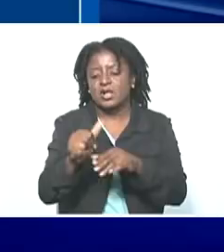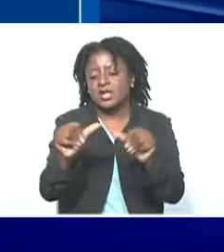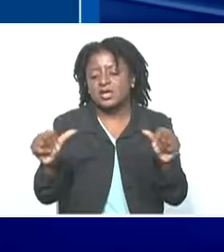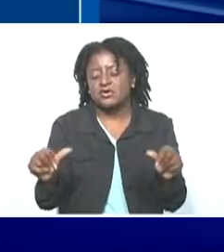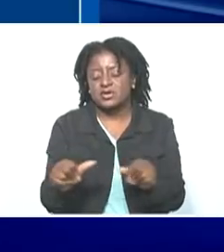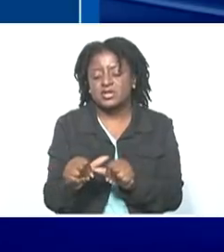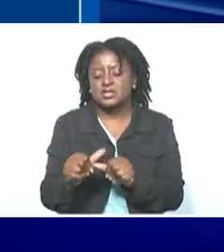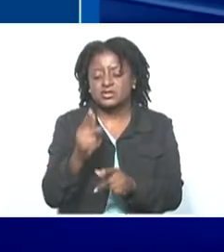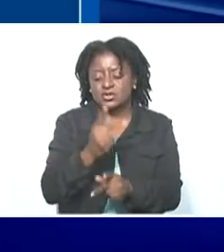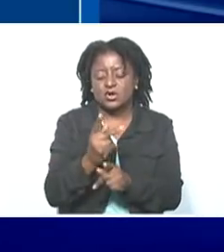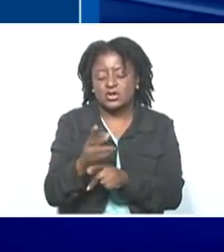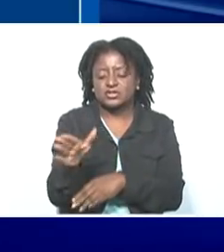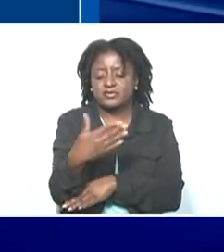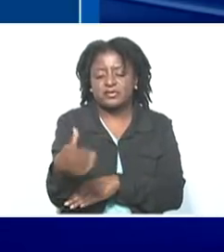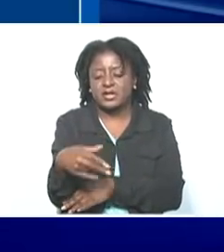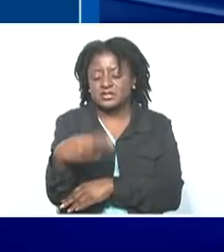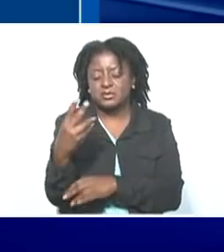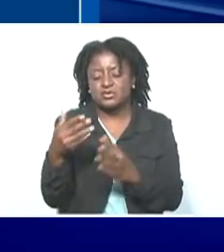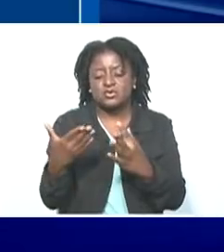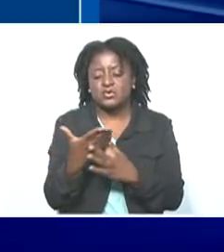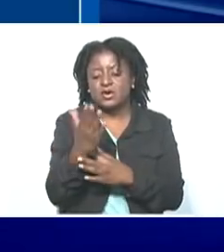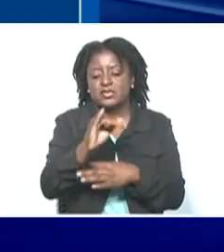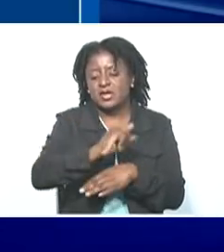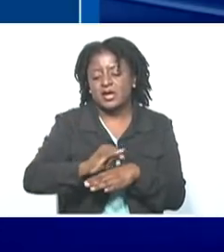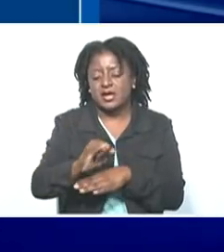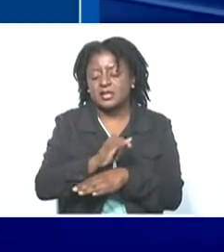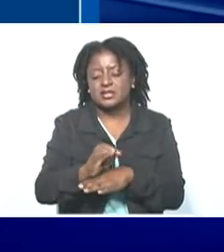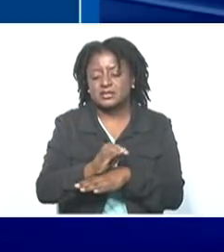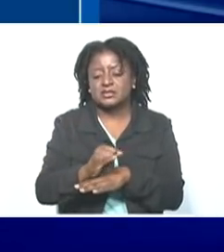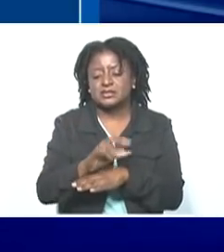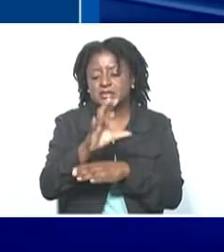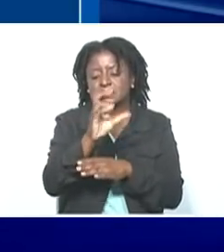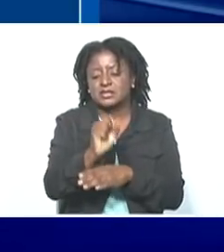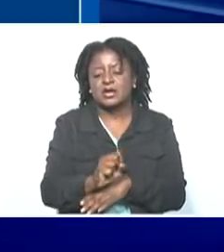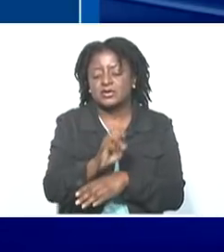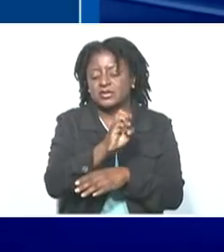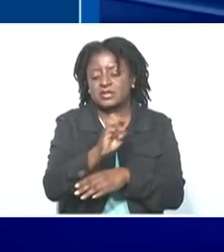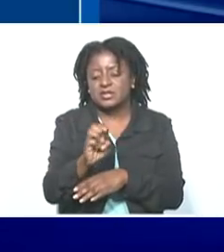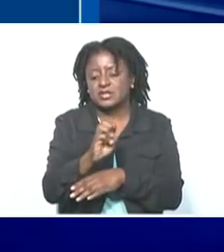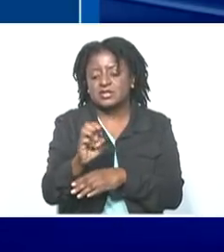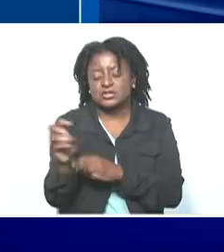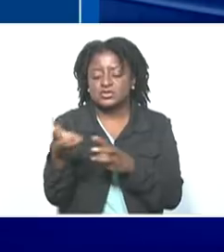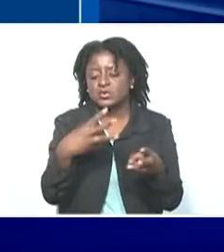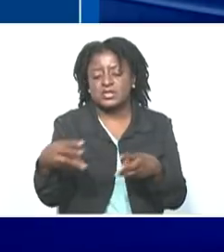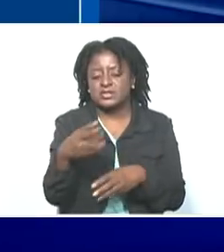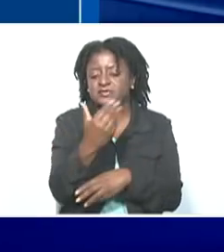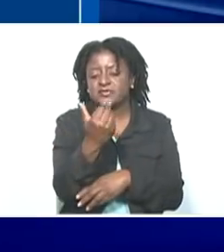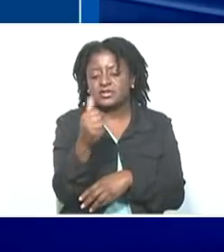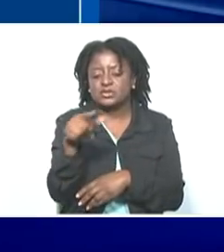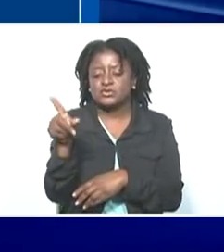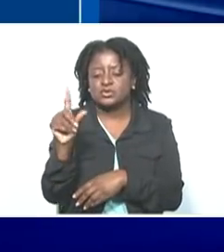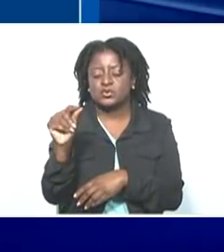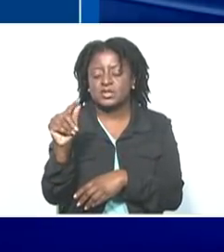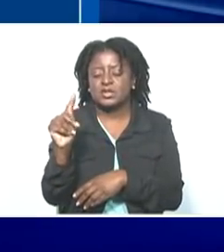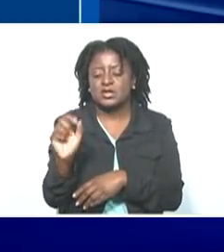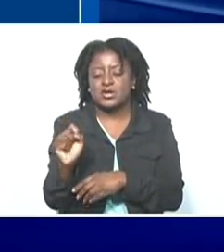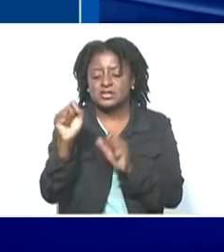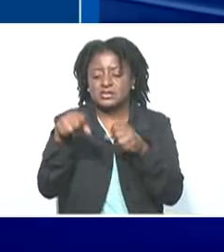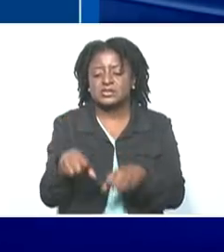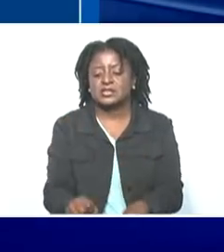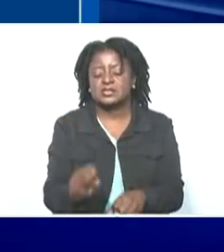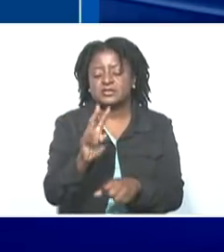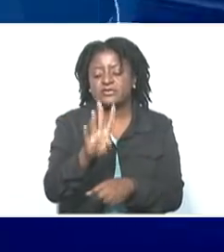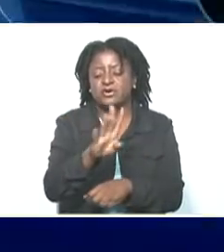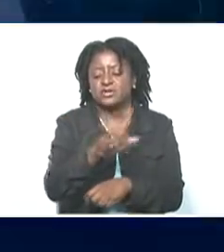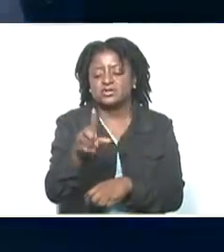we're going to put caution flags up throughout the 700 islands with a southeast flow at 15 to 20 knots, and the wave fights 4 to 7 feet over